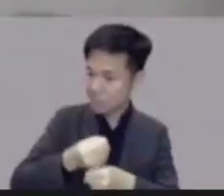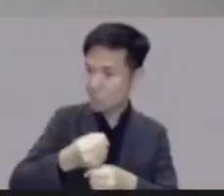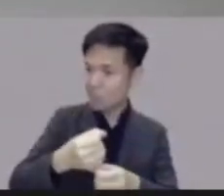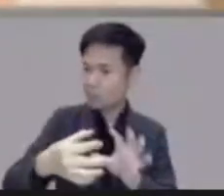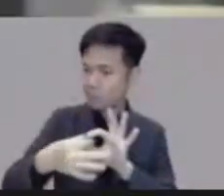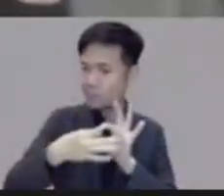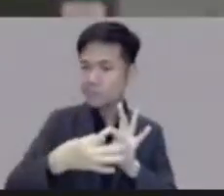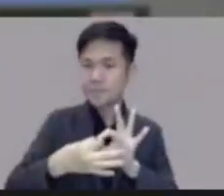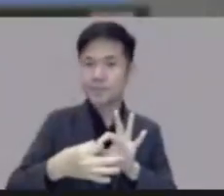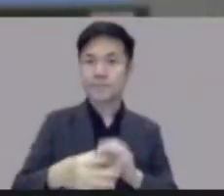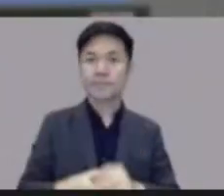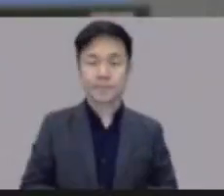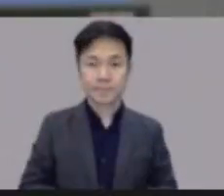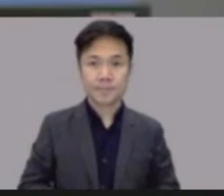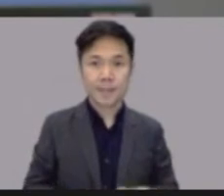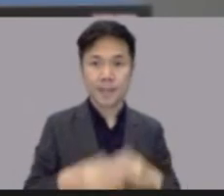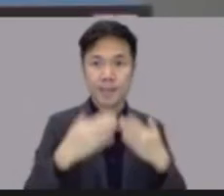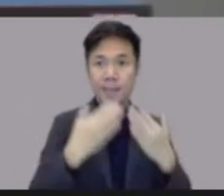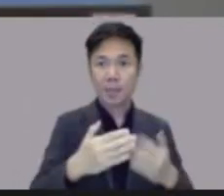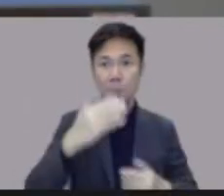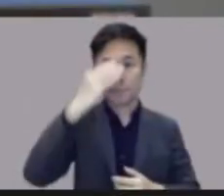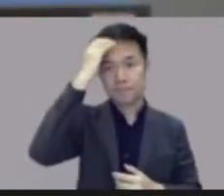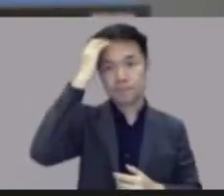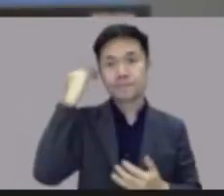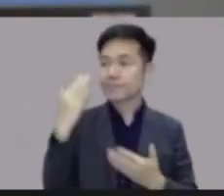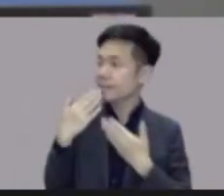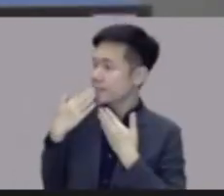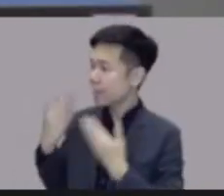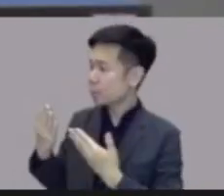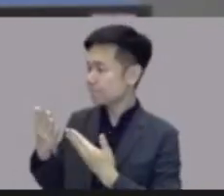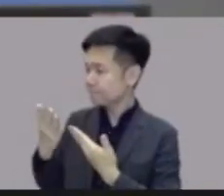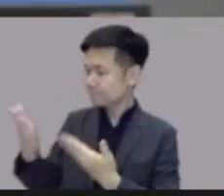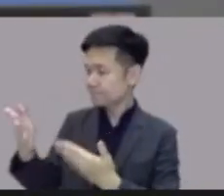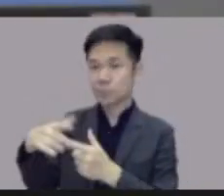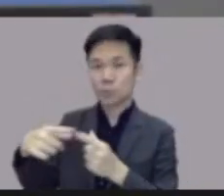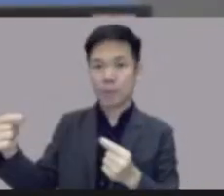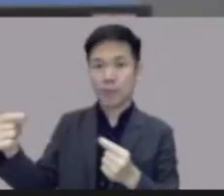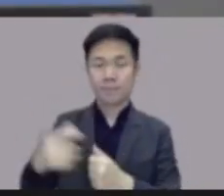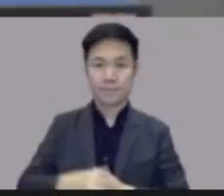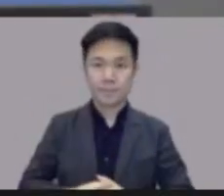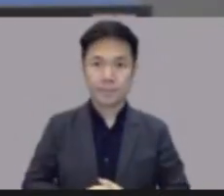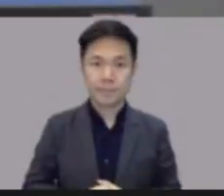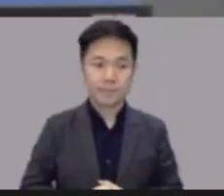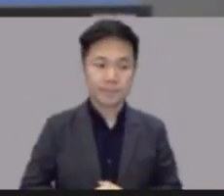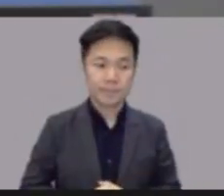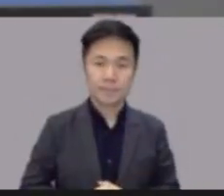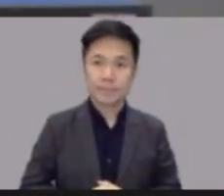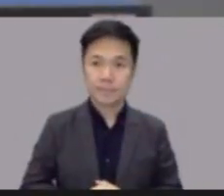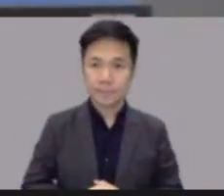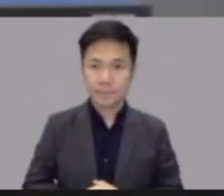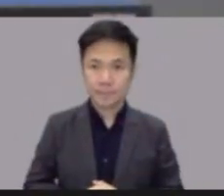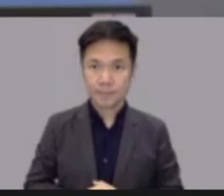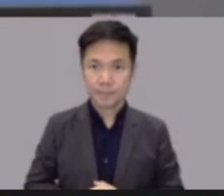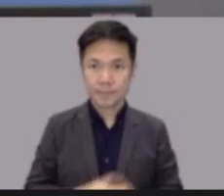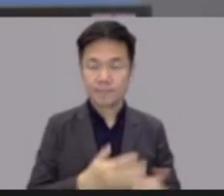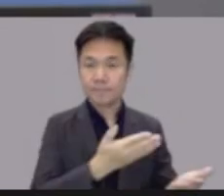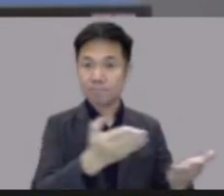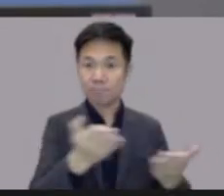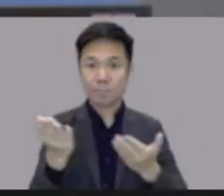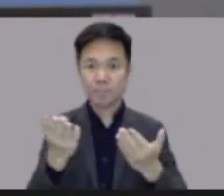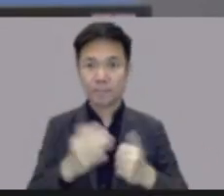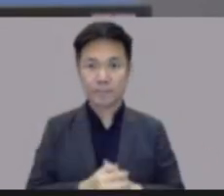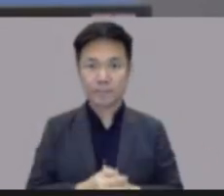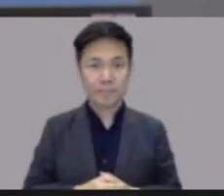distinguished delegate of Japan for her intervention distinguished delegates excellencies would you have